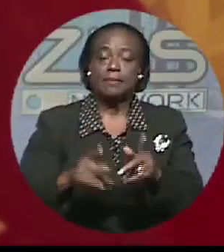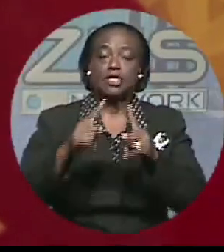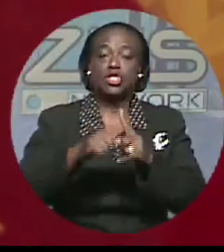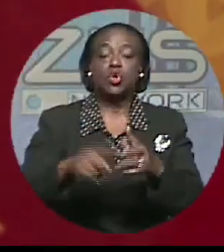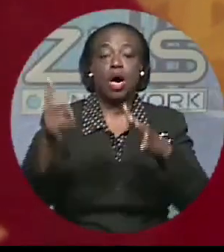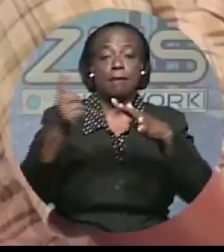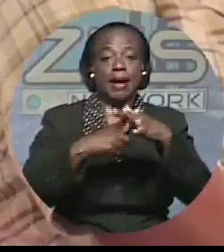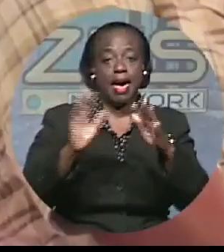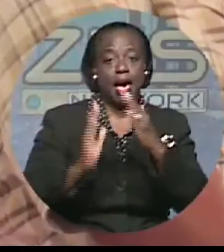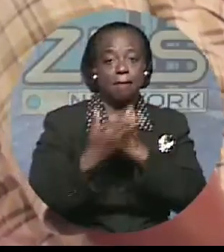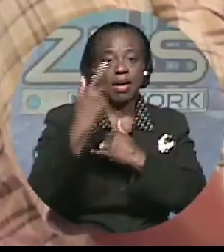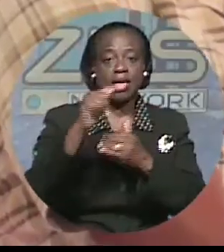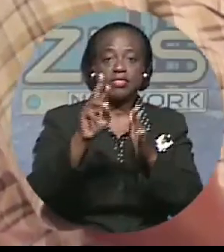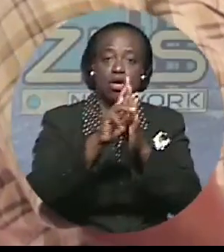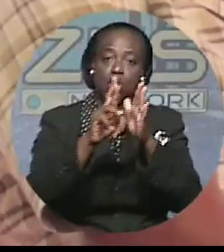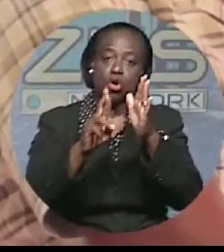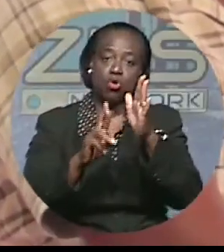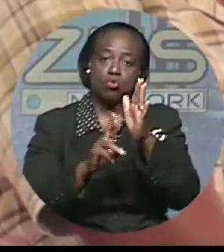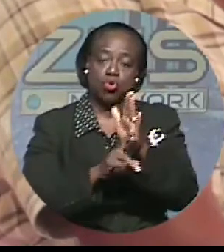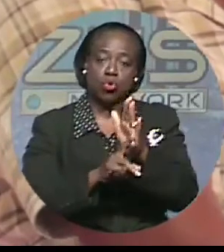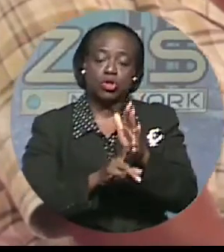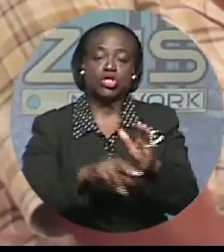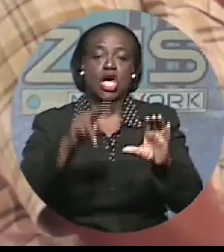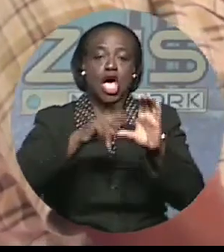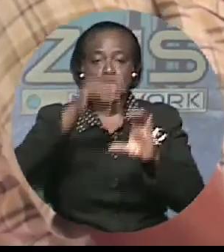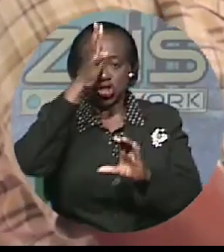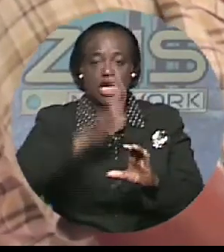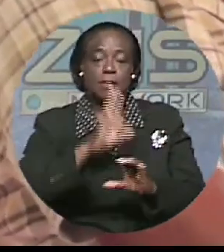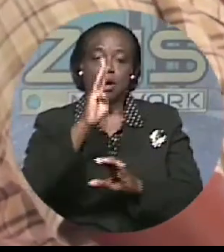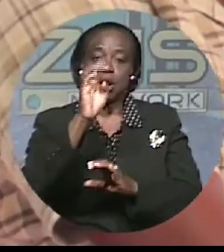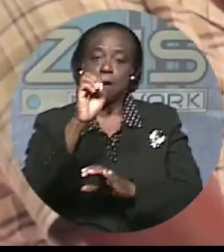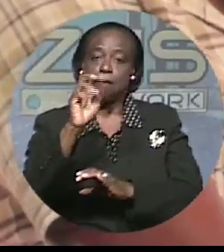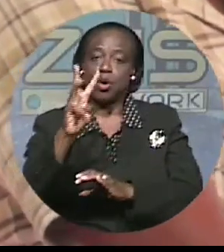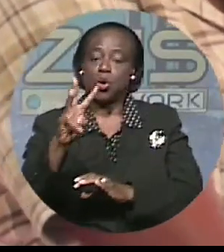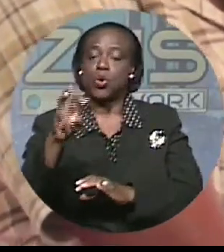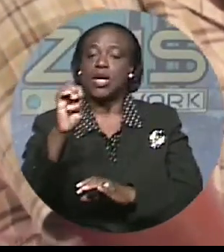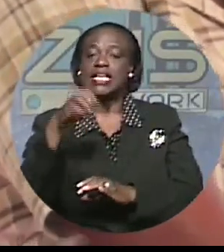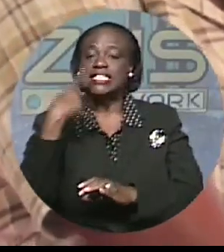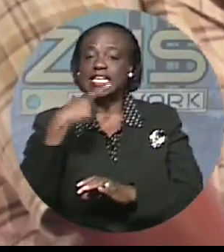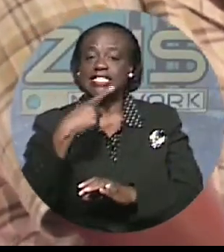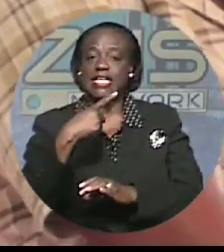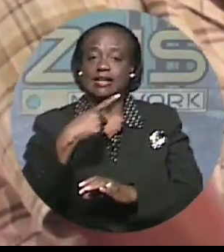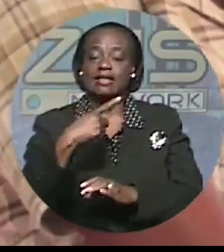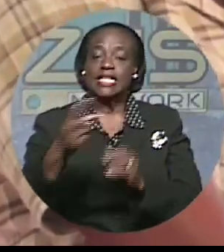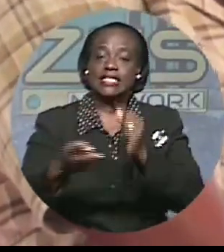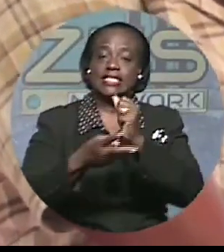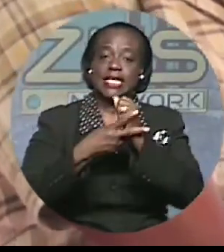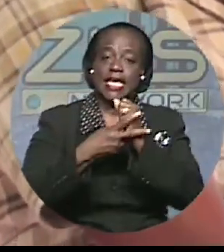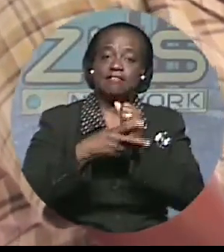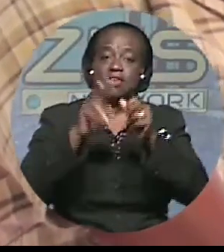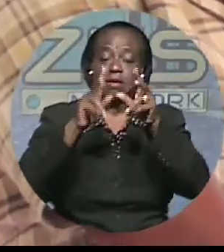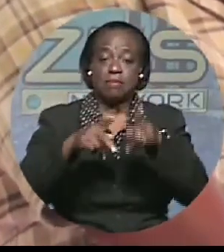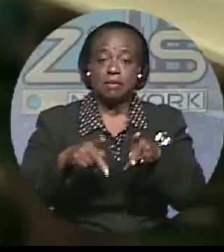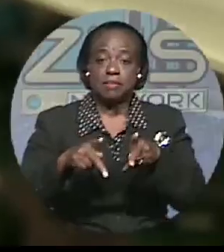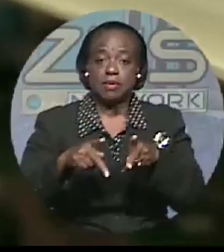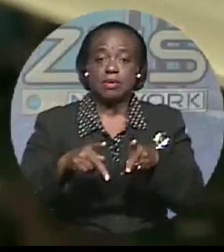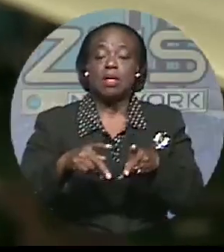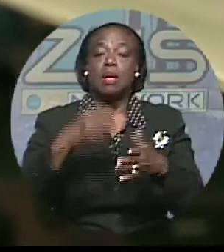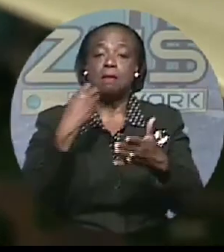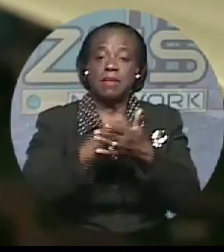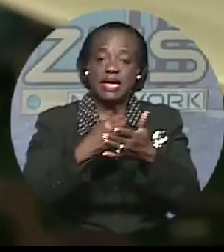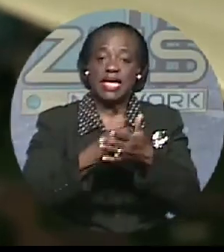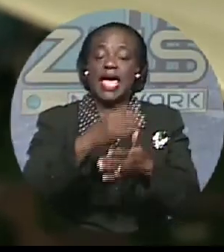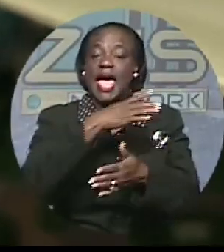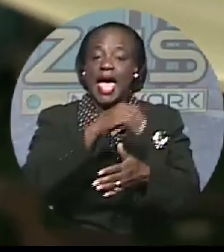margin. Chairman Bowe says doing so will not only save customers some money, but will also save the merchants unnecessary